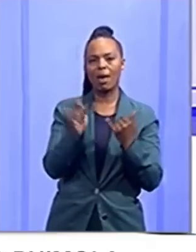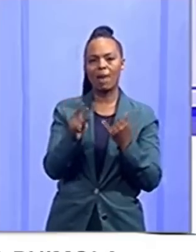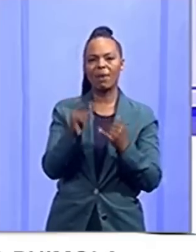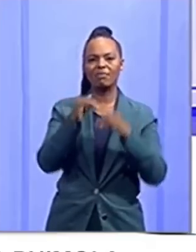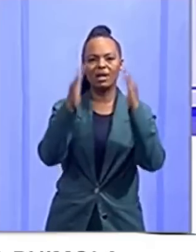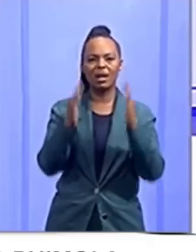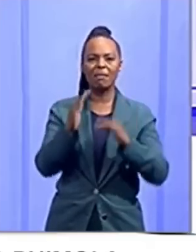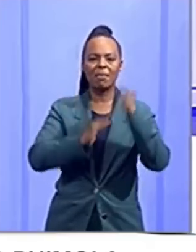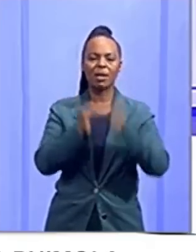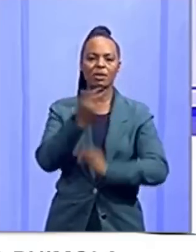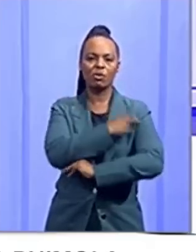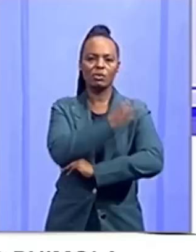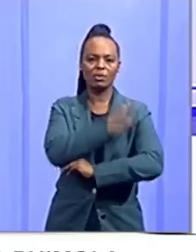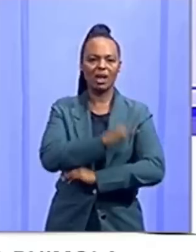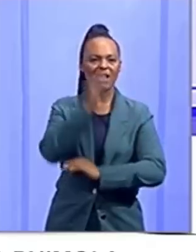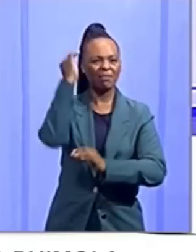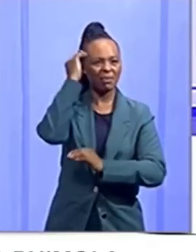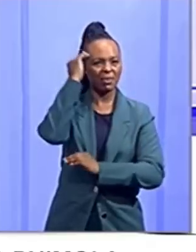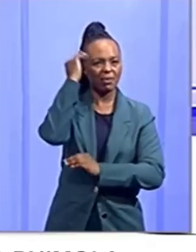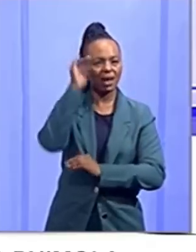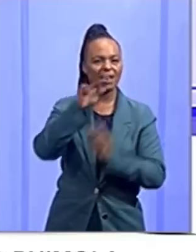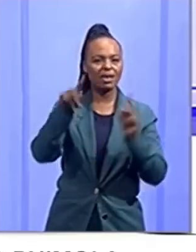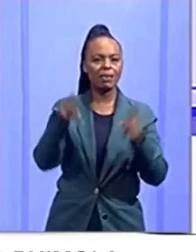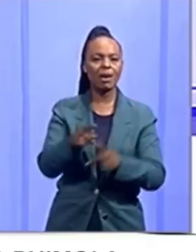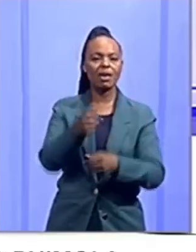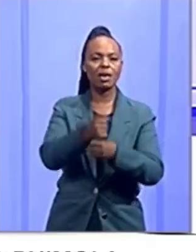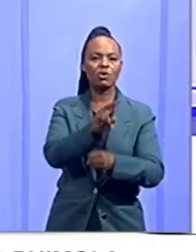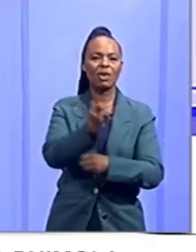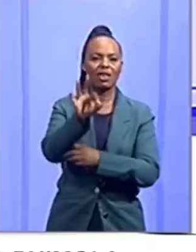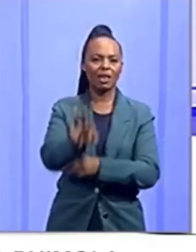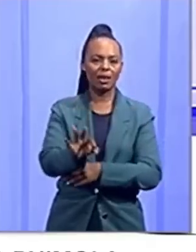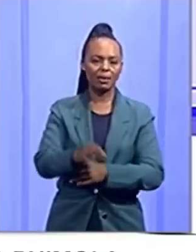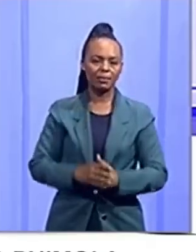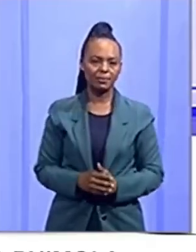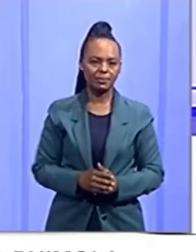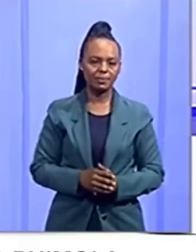bookelo jwa malwetse a tlhaloganyo kwa Kimberley ka 2003.